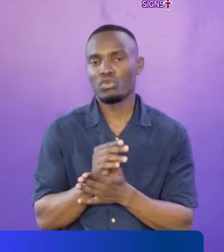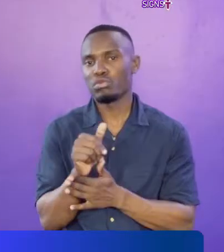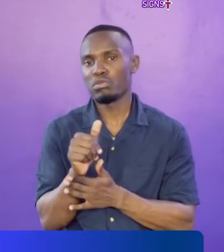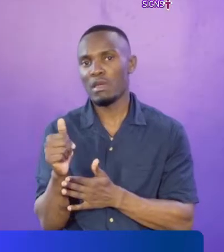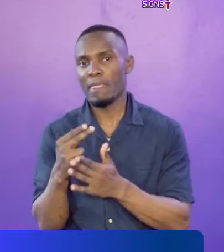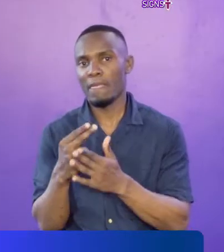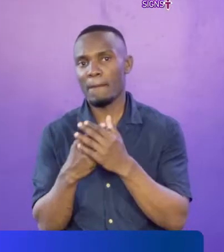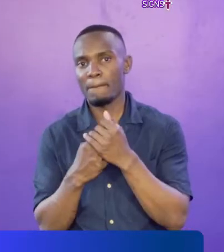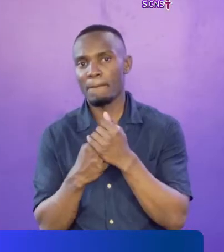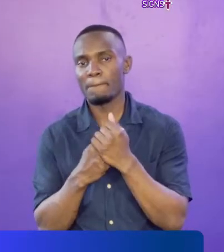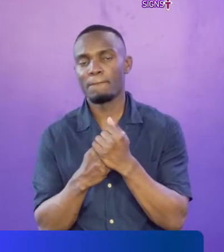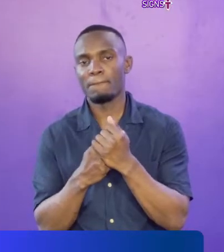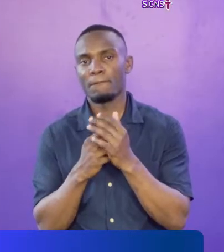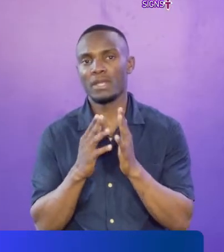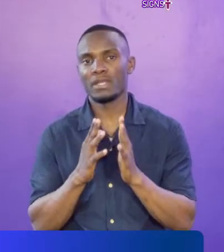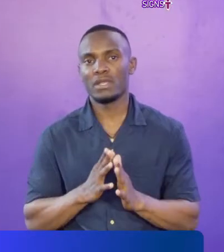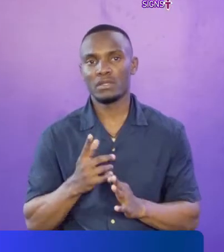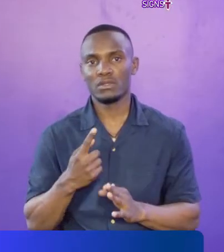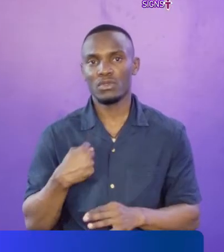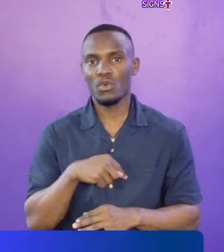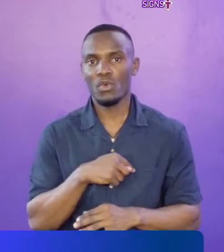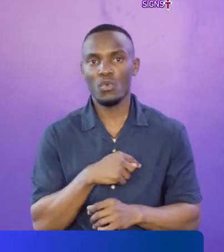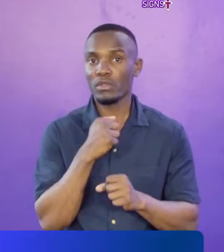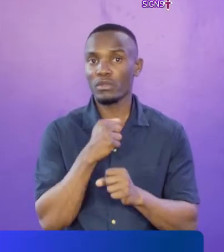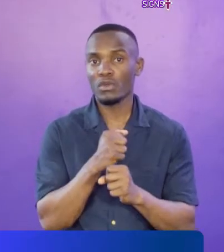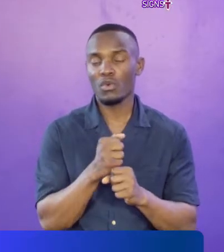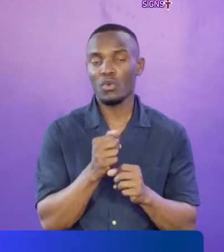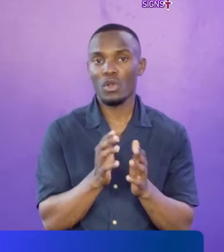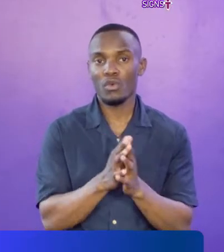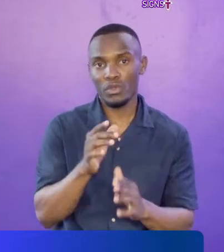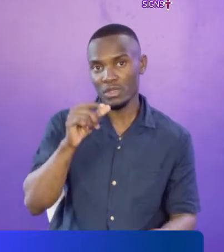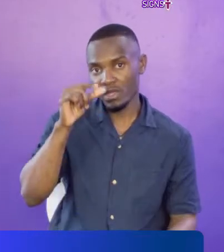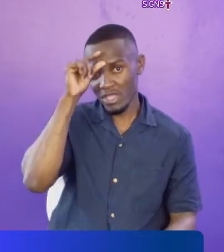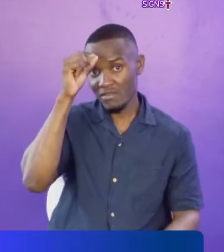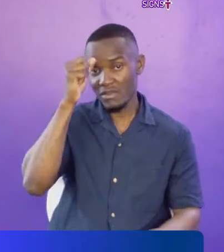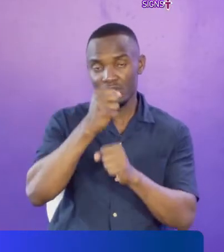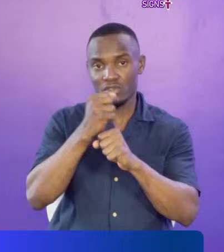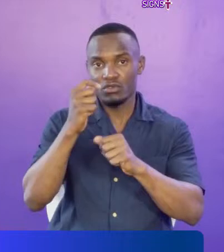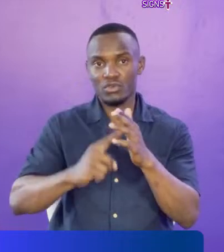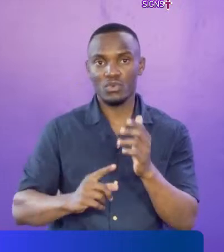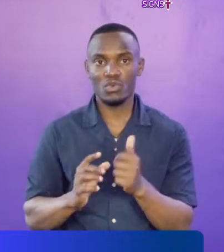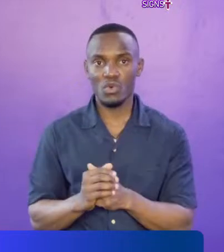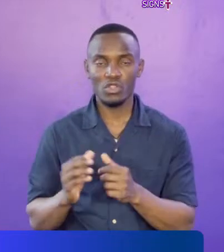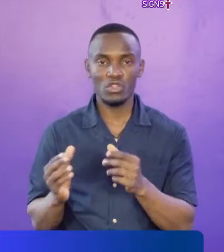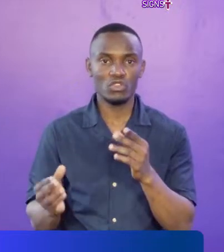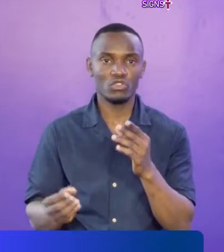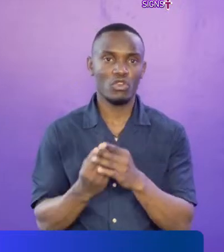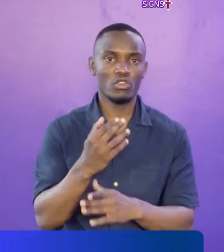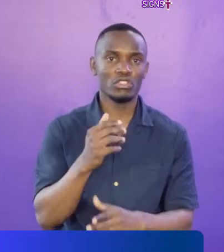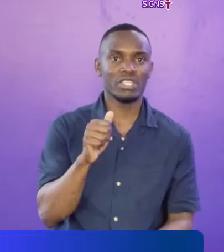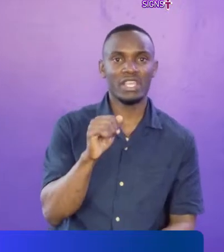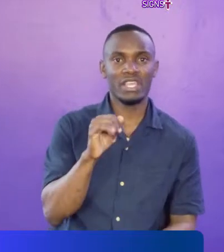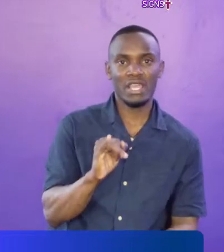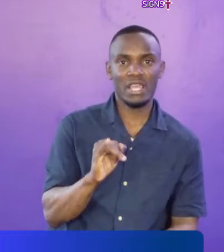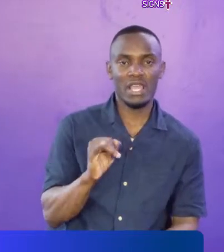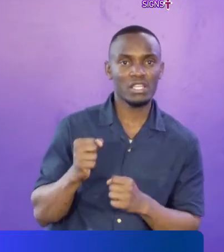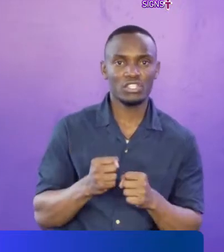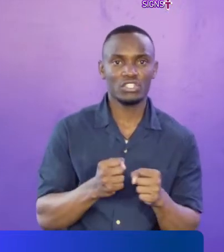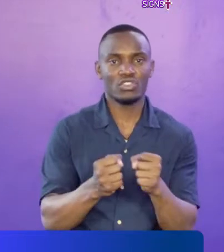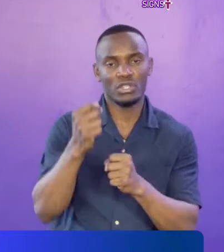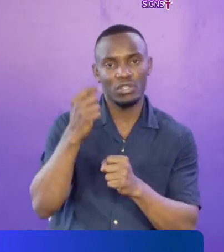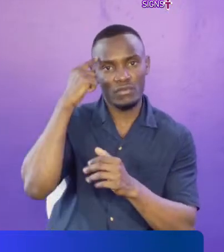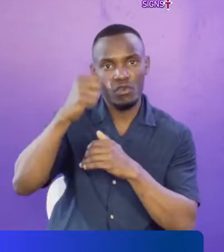multi-stakeholders, we really worked with the government to come up with what we are calling the AI strategy for the